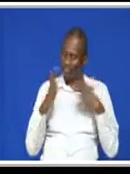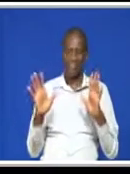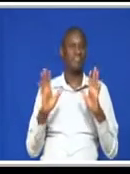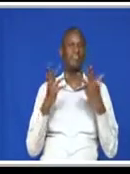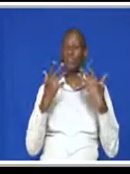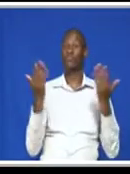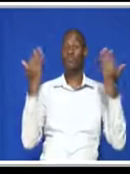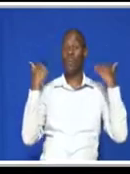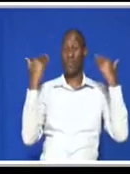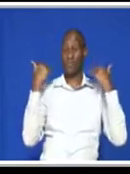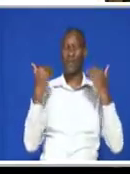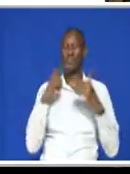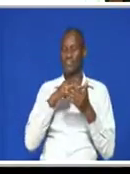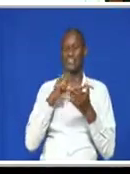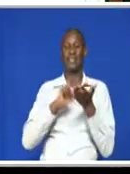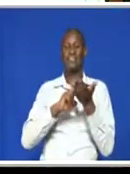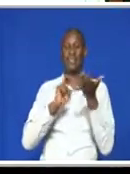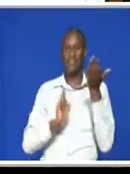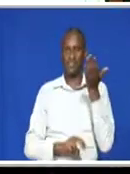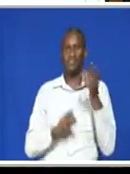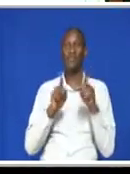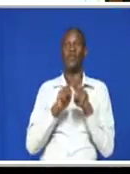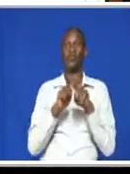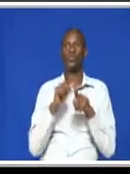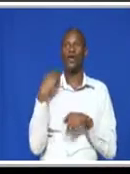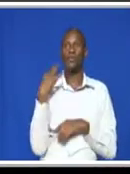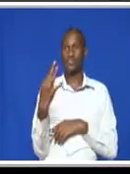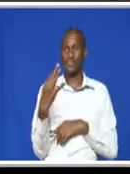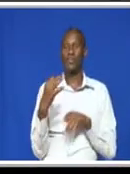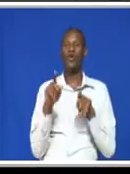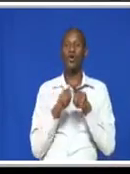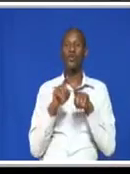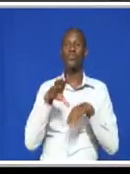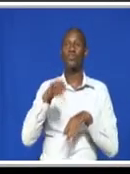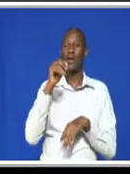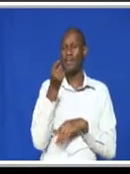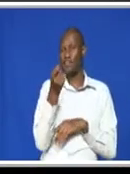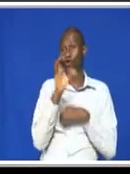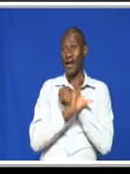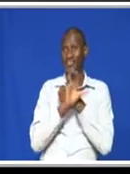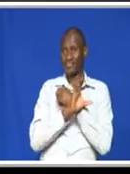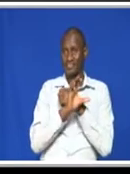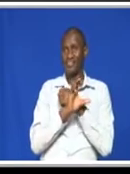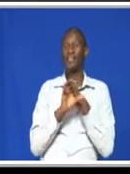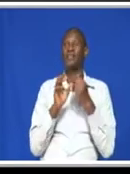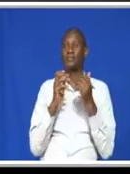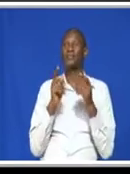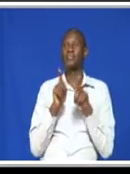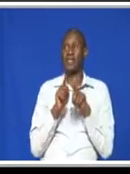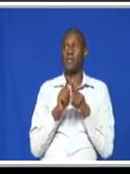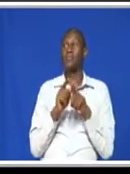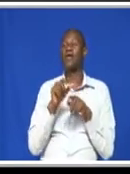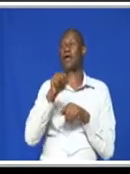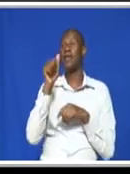disadvantaged source of energy. Number 3, we are saying coal is also found in only a few countries, and consequently,